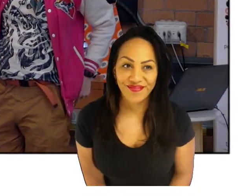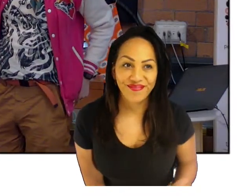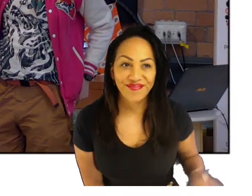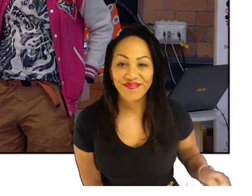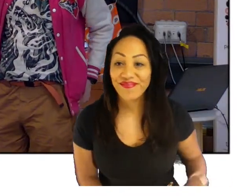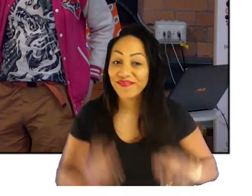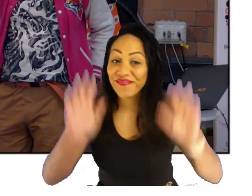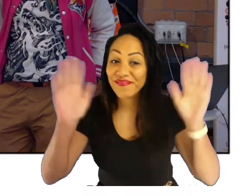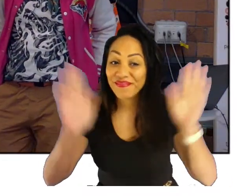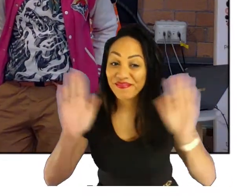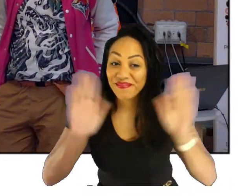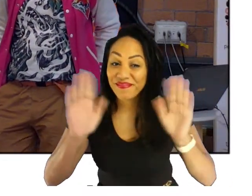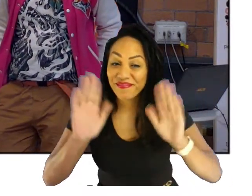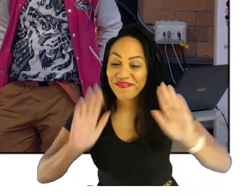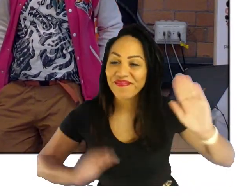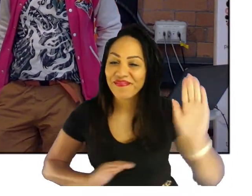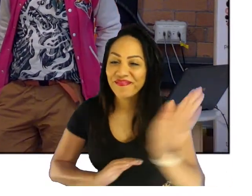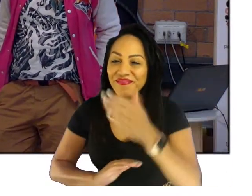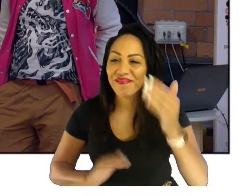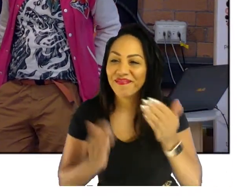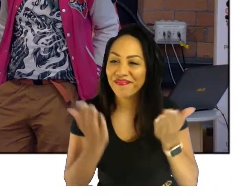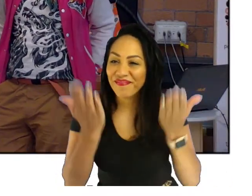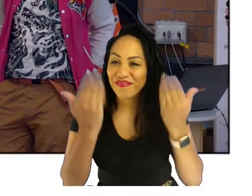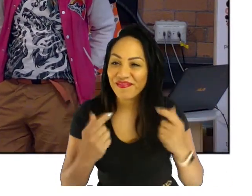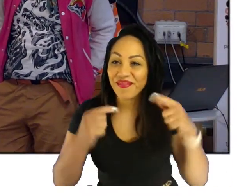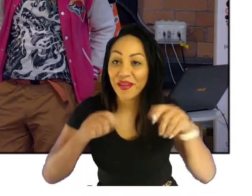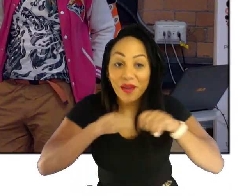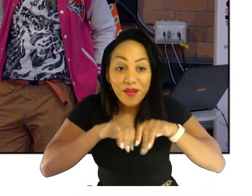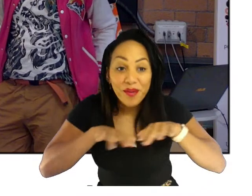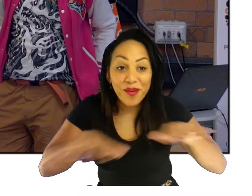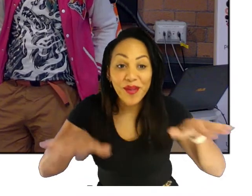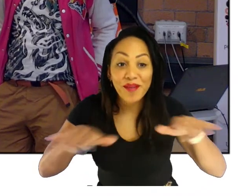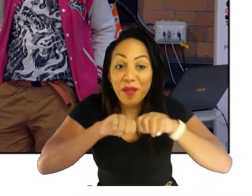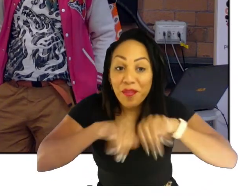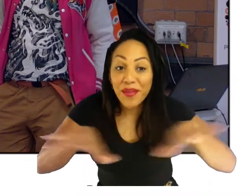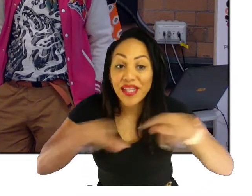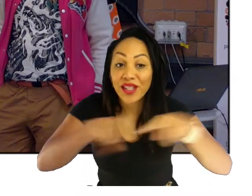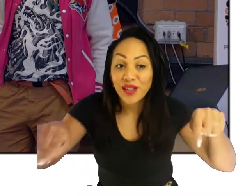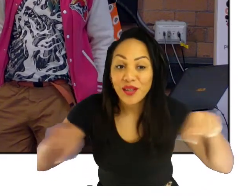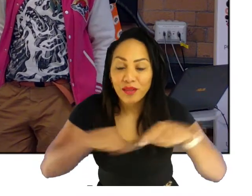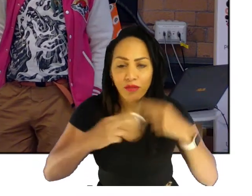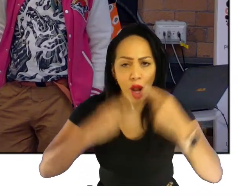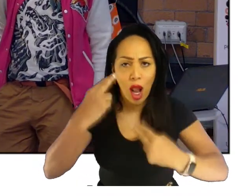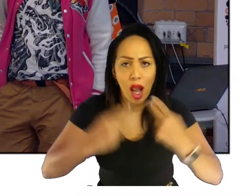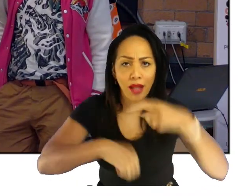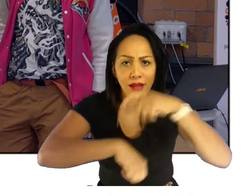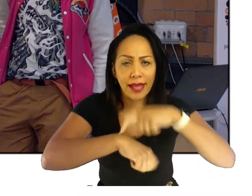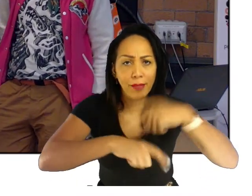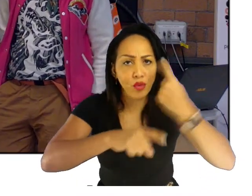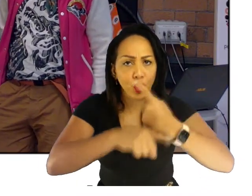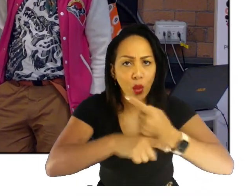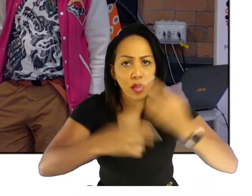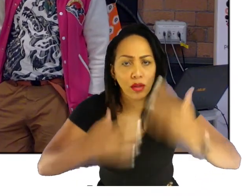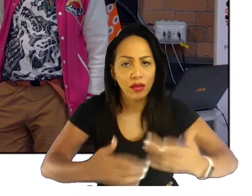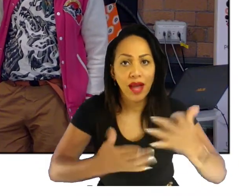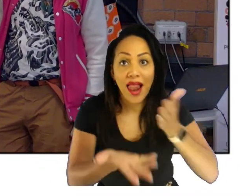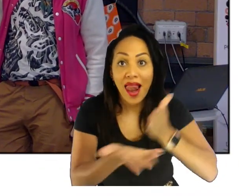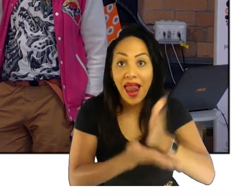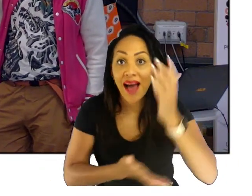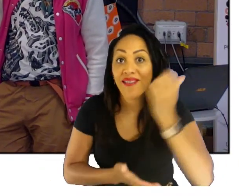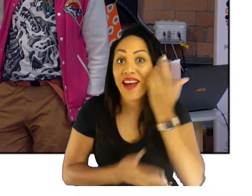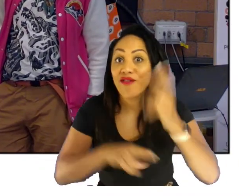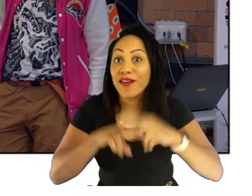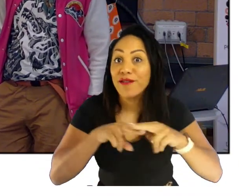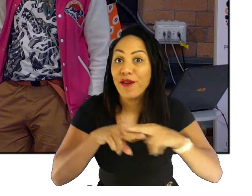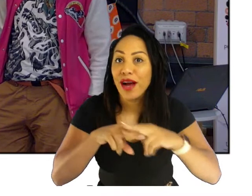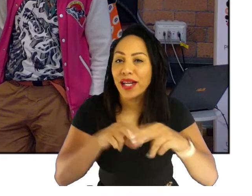Hi everybody, welcome to the Pervasive Media Studio lunchtime talk today. So these talks are live every Friday at 1 p.m,